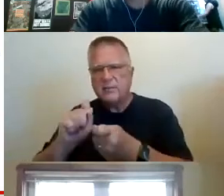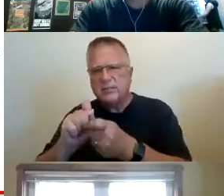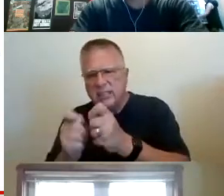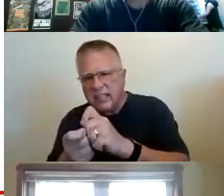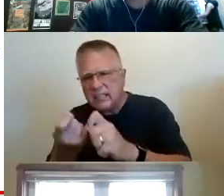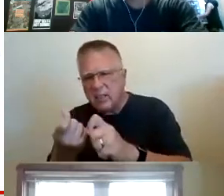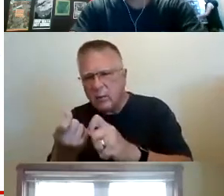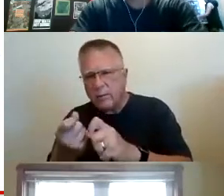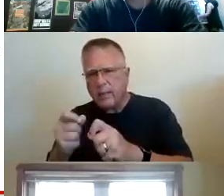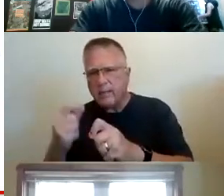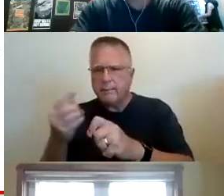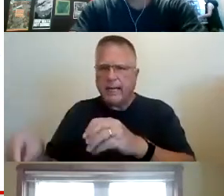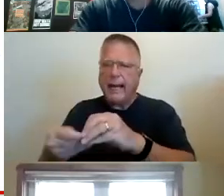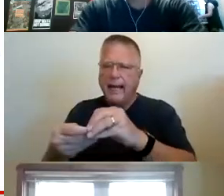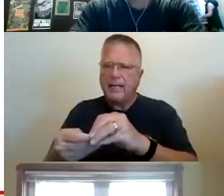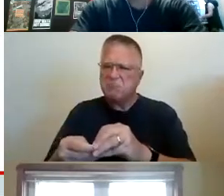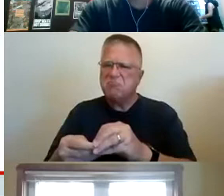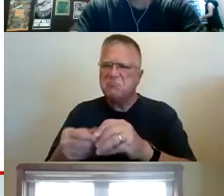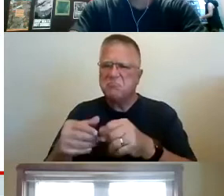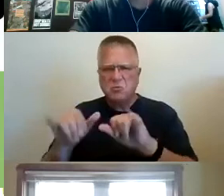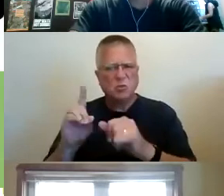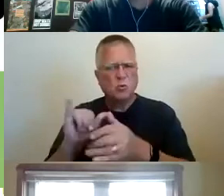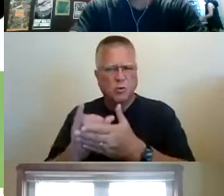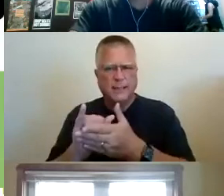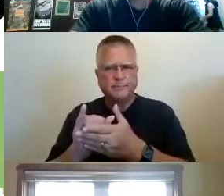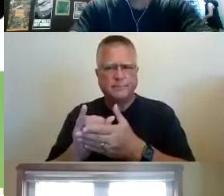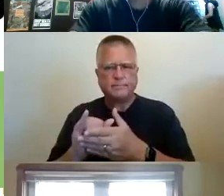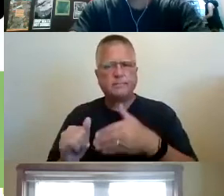added to that network. Go to the next slide, Ricardo.